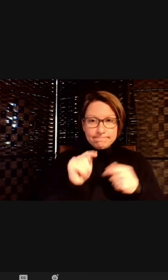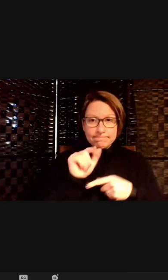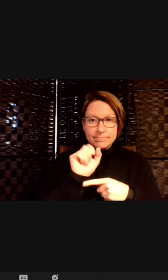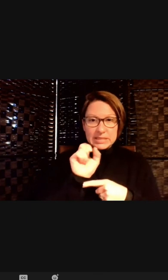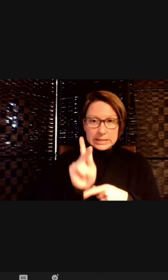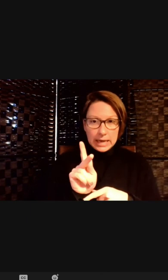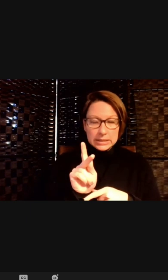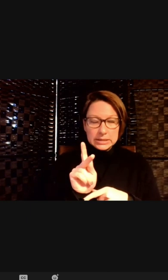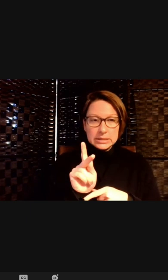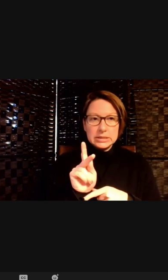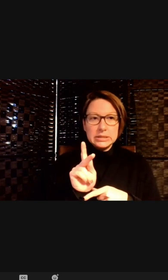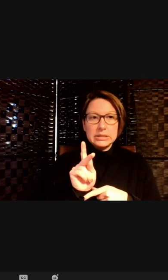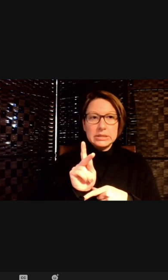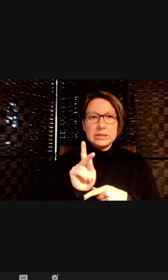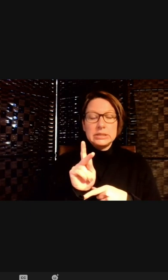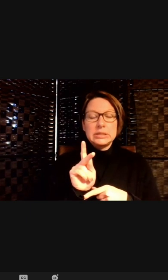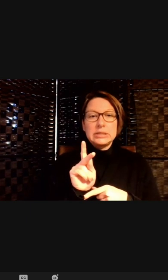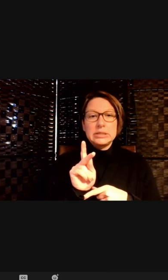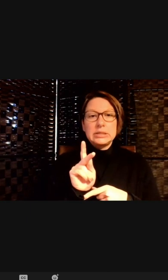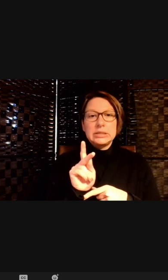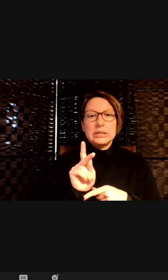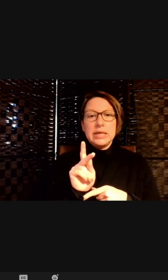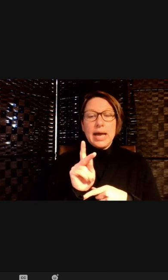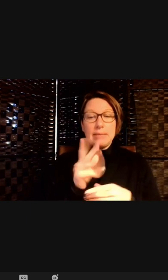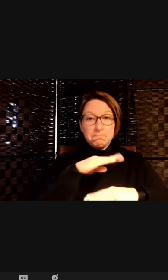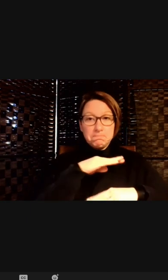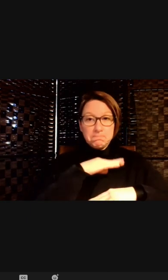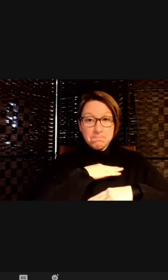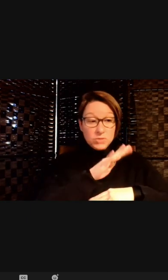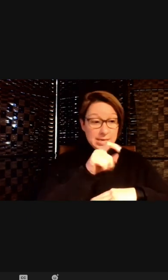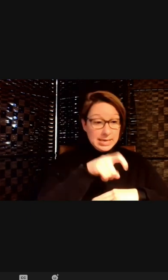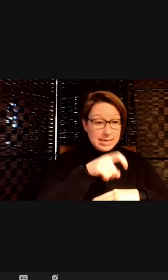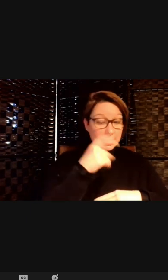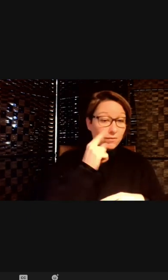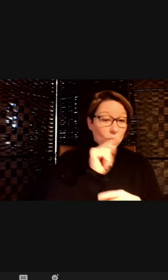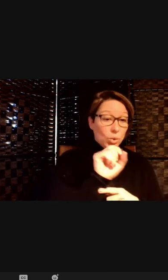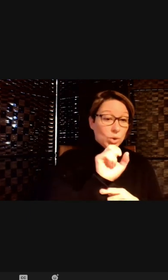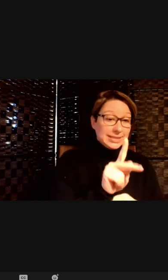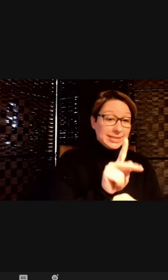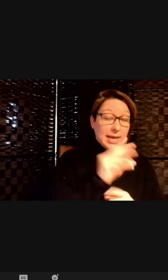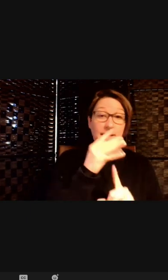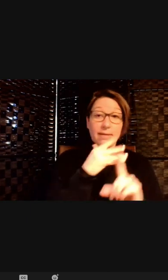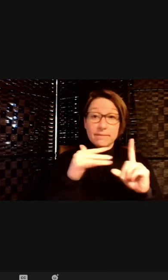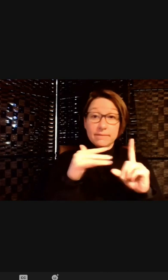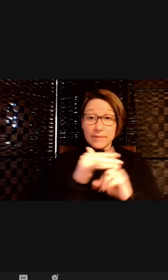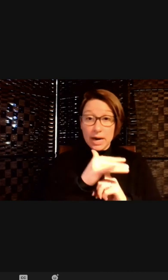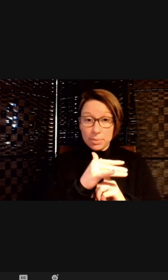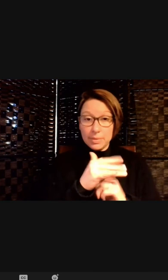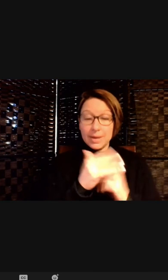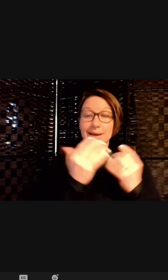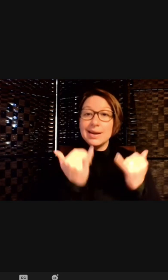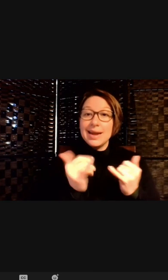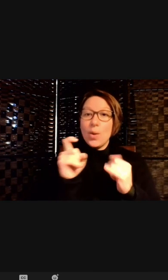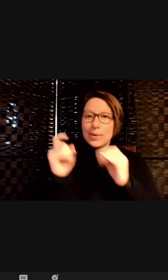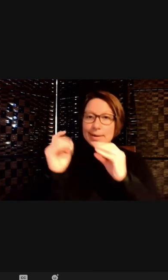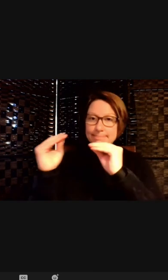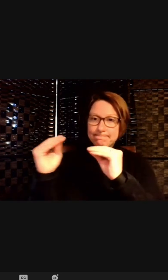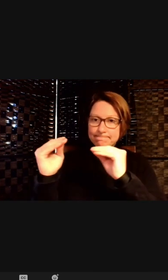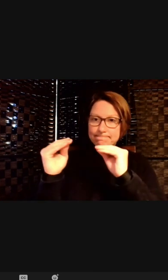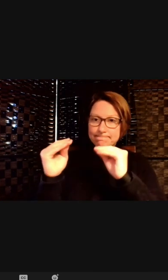met the learner's need as far as the task and the environment, now we need to make sure that we provide